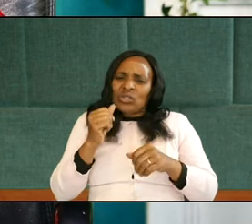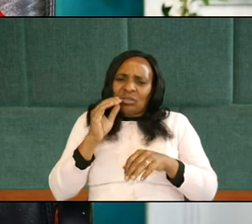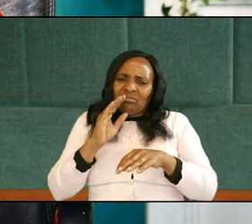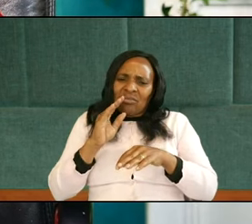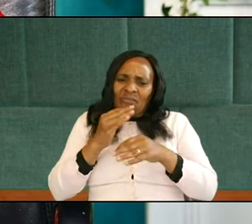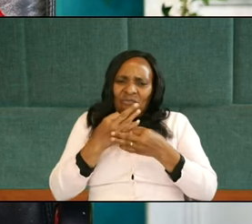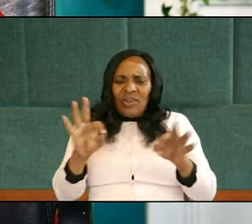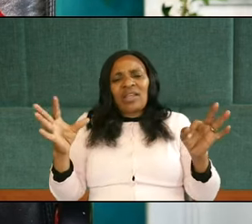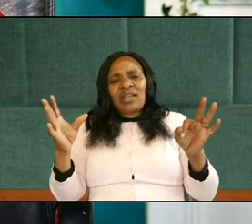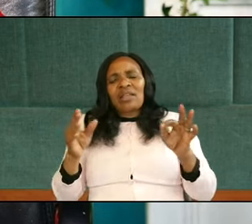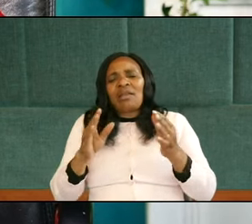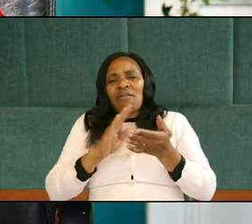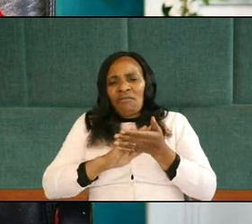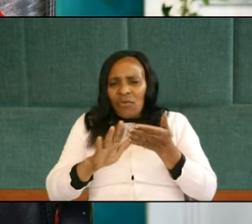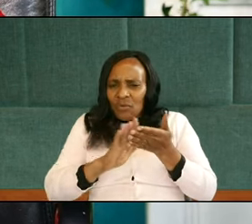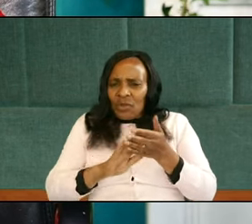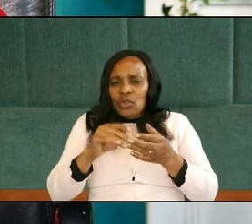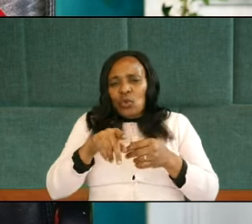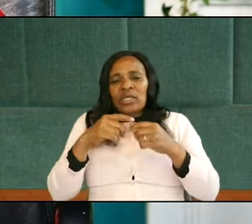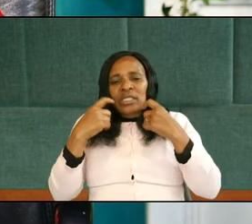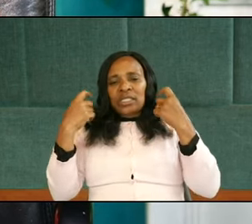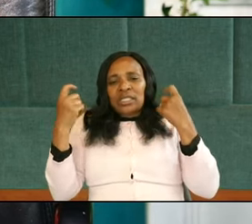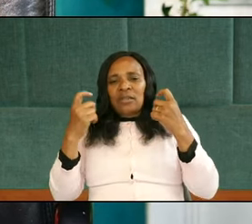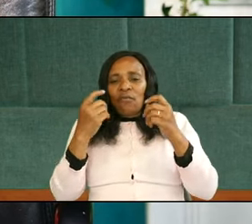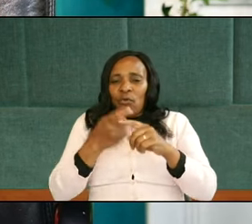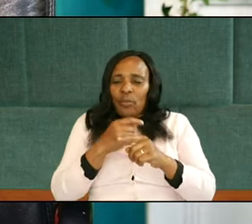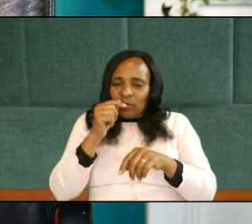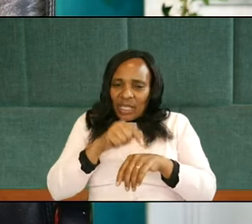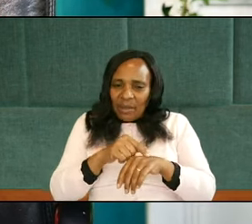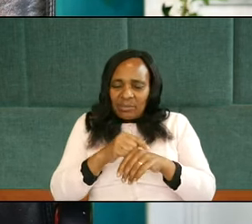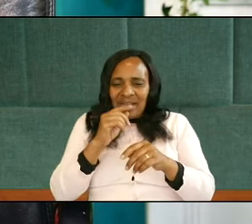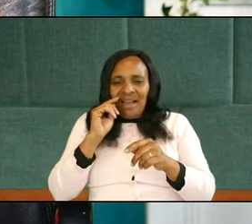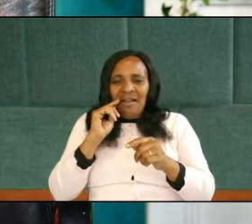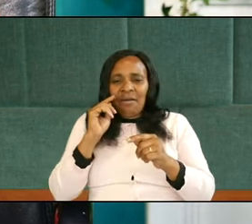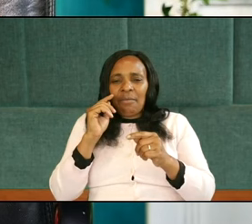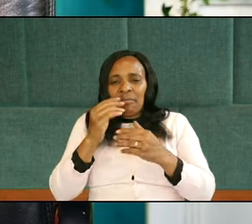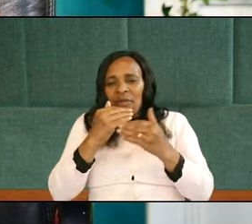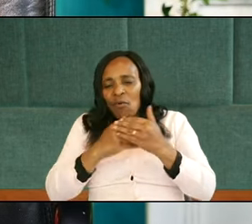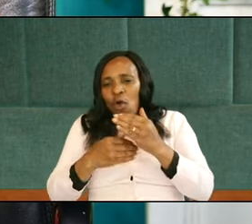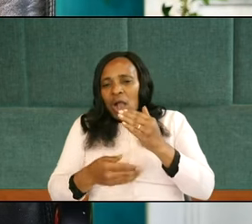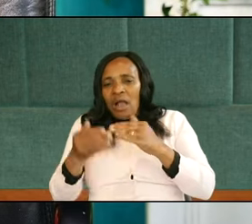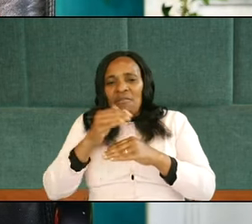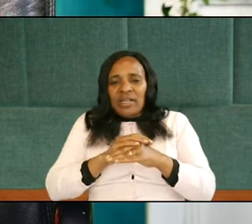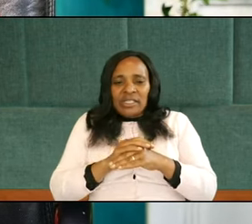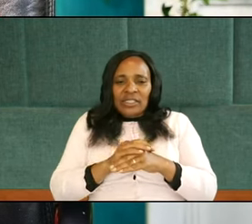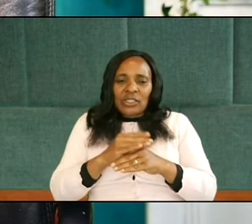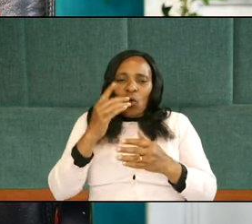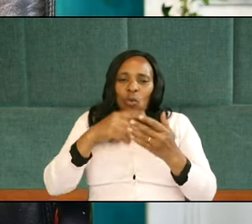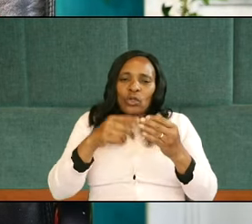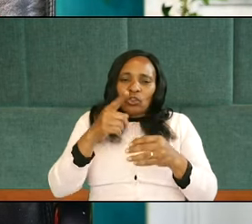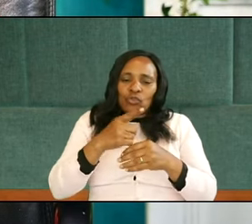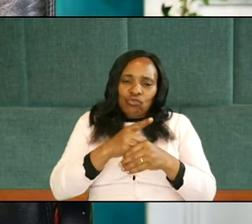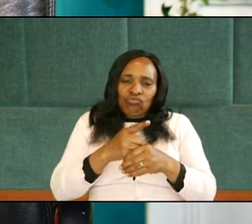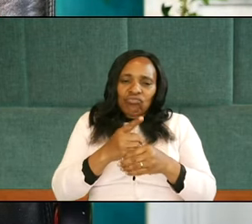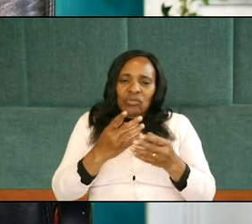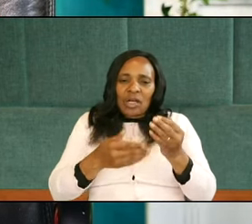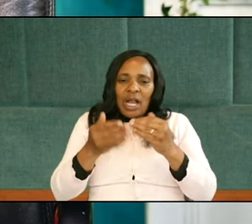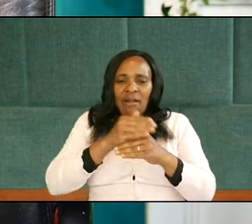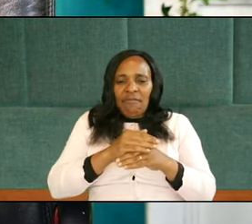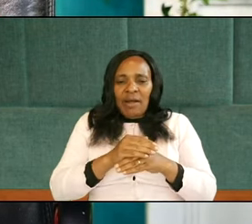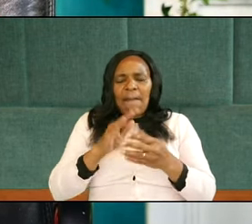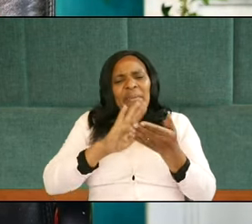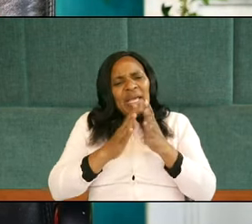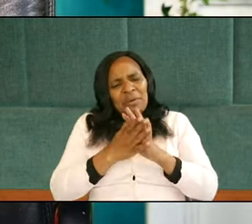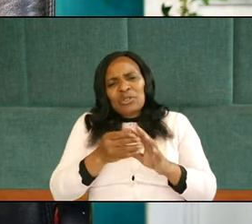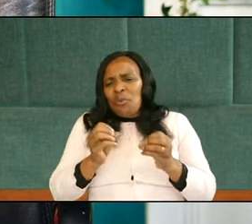confess your sins at that point in time before you start covering up. And as we saw in our What Do You Think section, it becomes even more difficult for